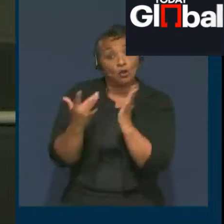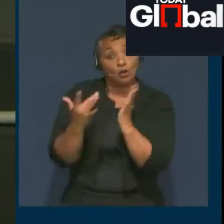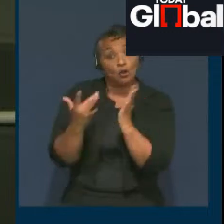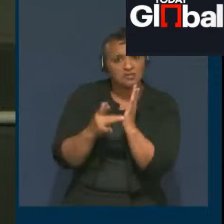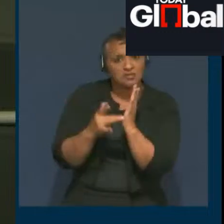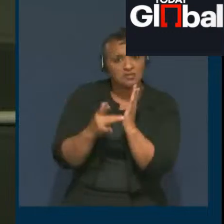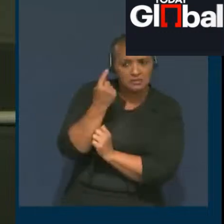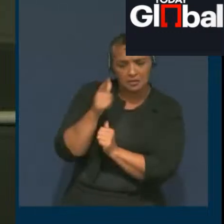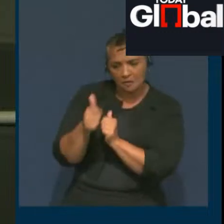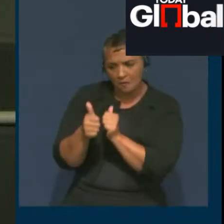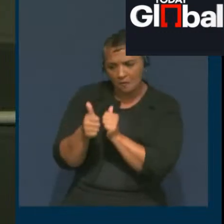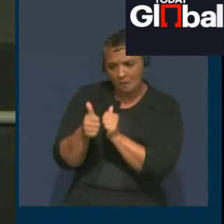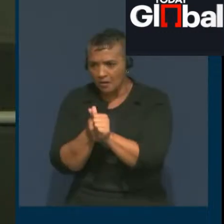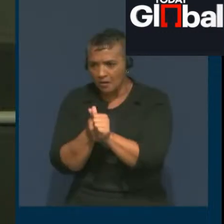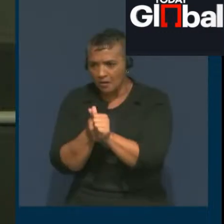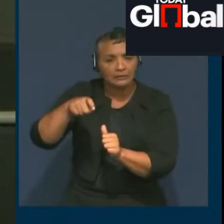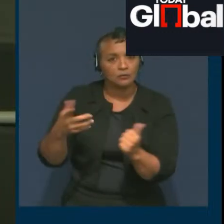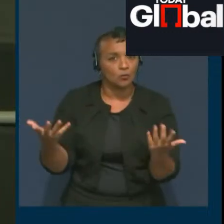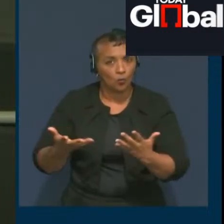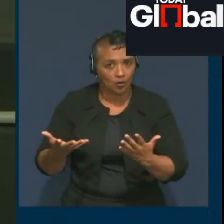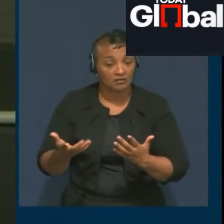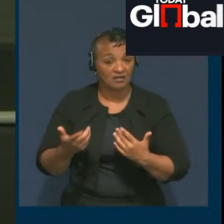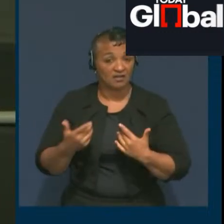follow-up. These services recorded